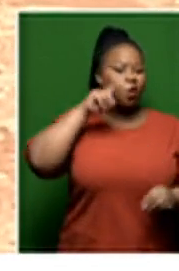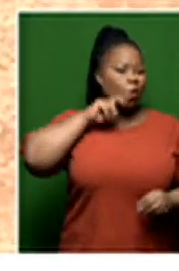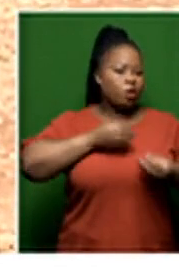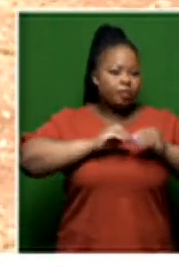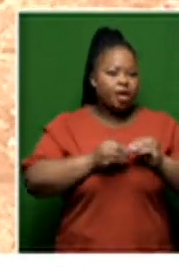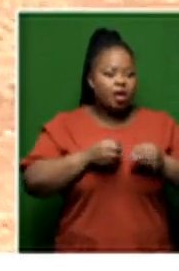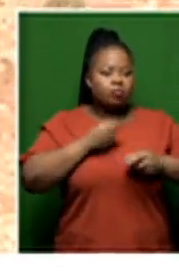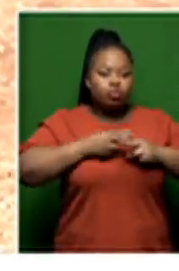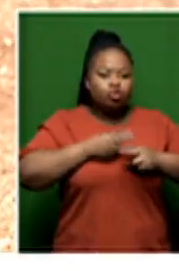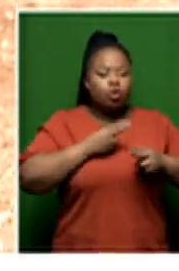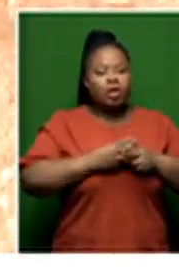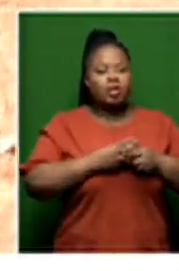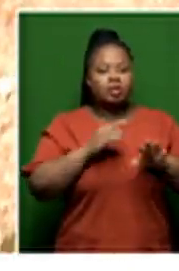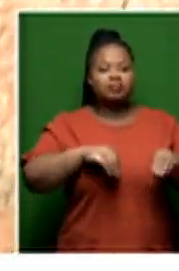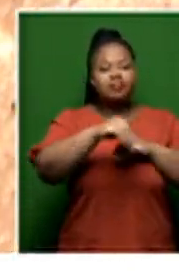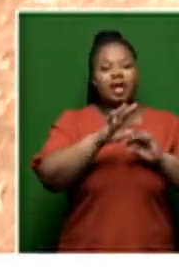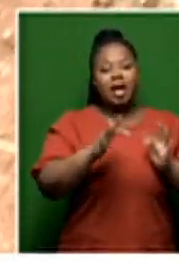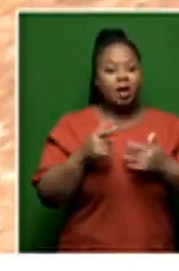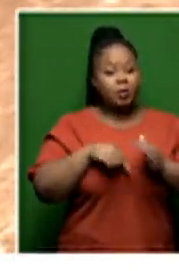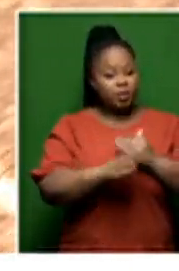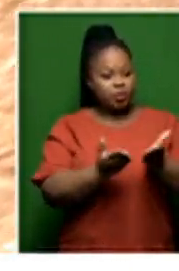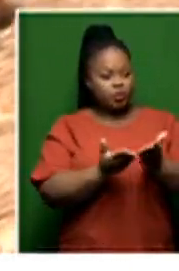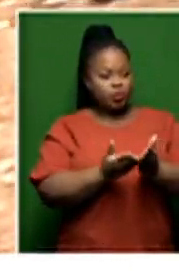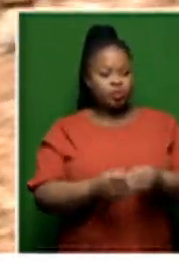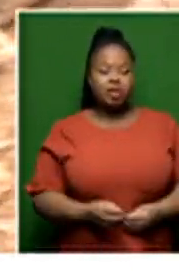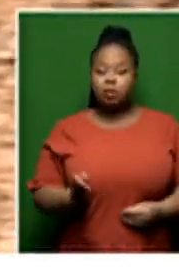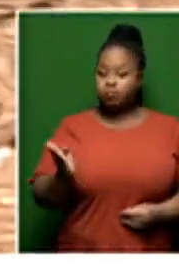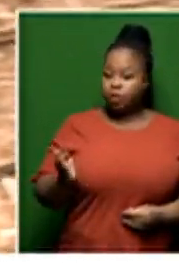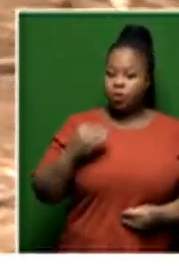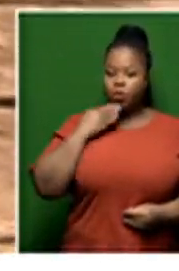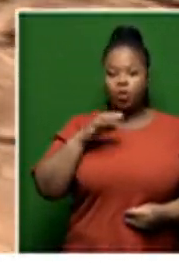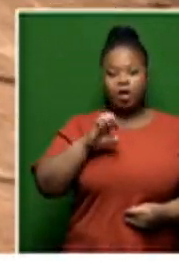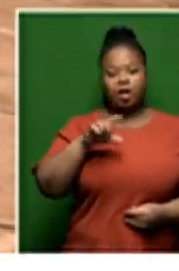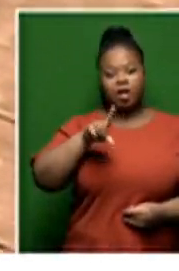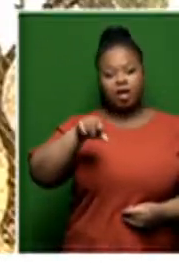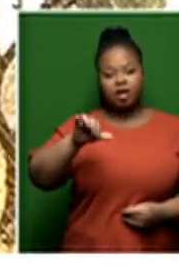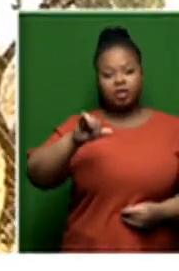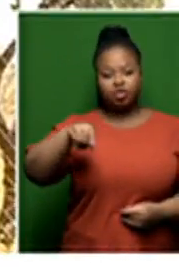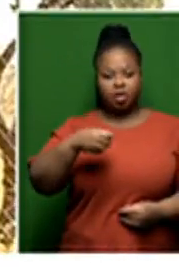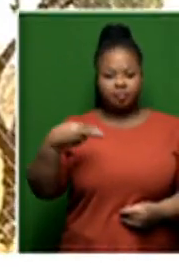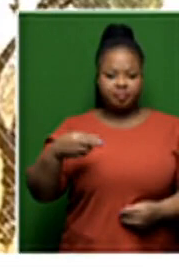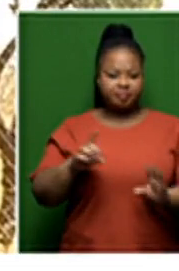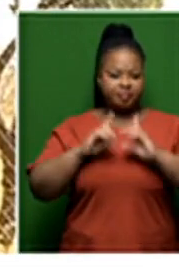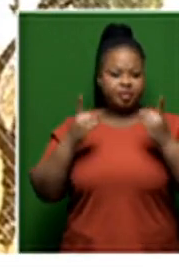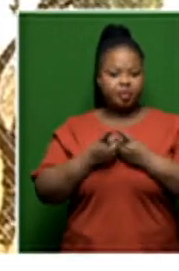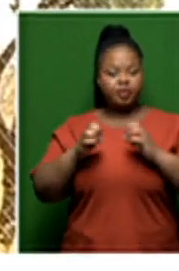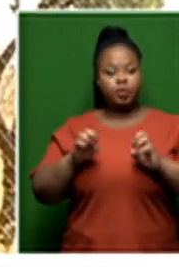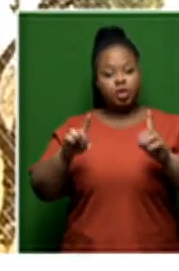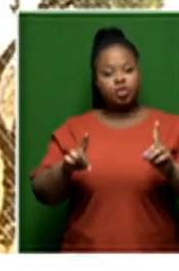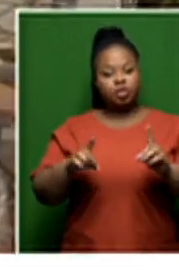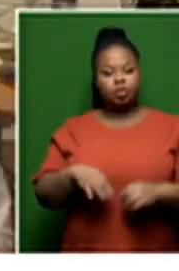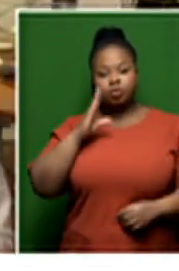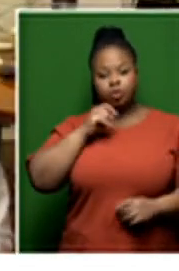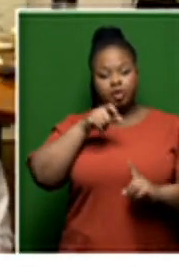in schools. So to talk to us more about this, we're joined by Elijah Mhlanga, Department of Basic Education spokesperson.